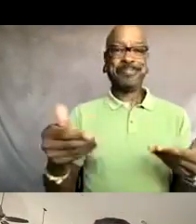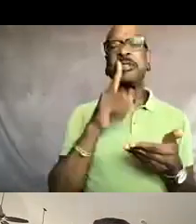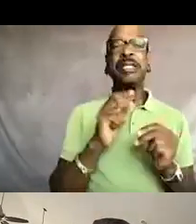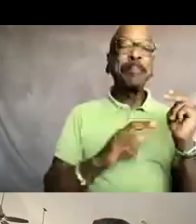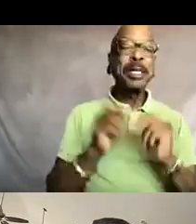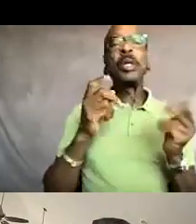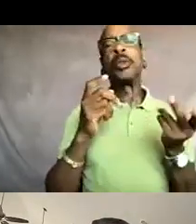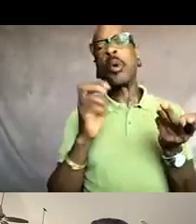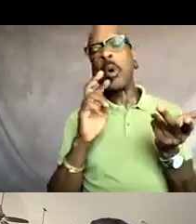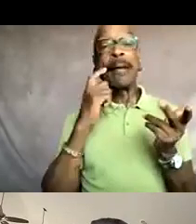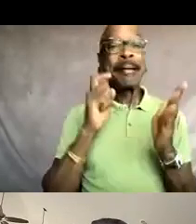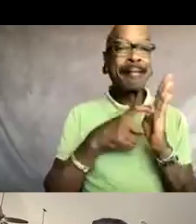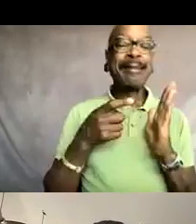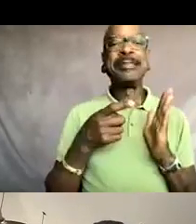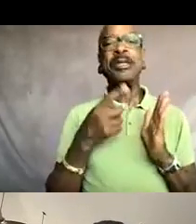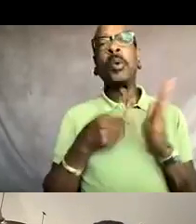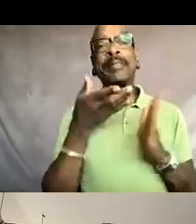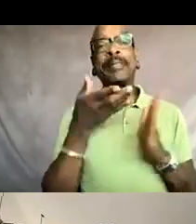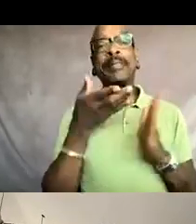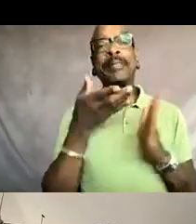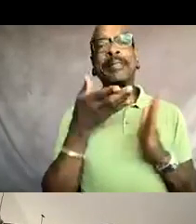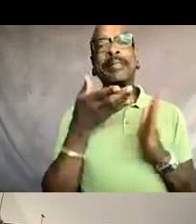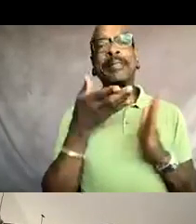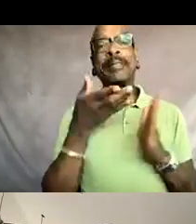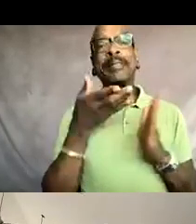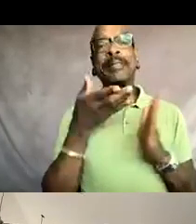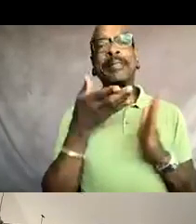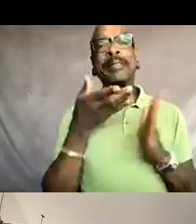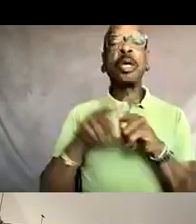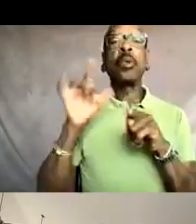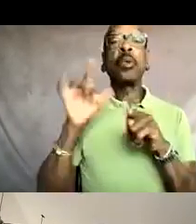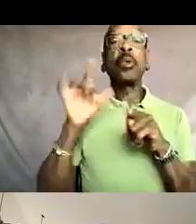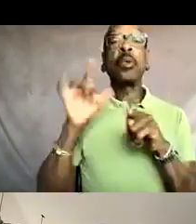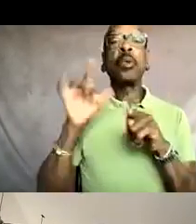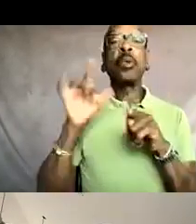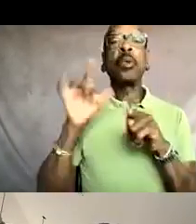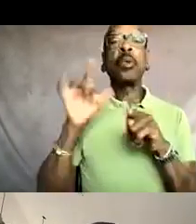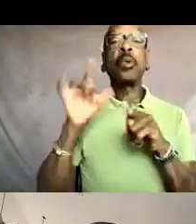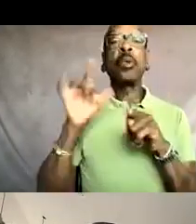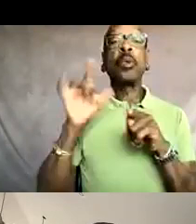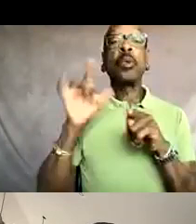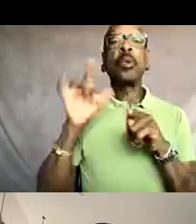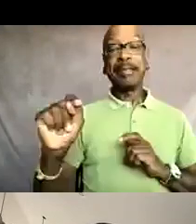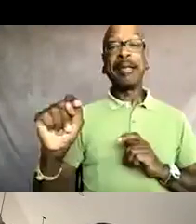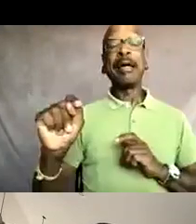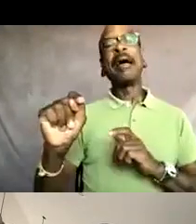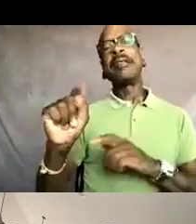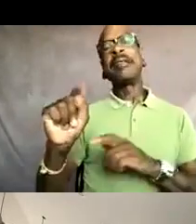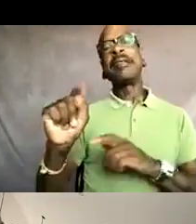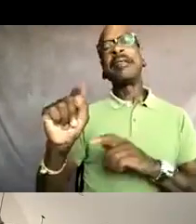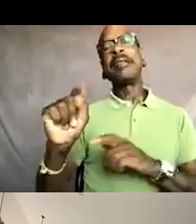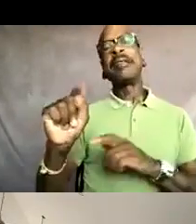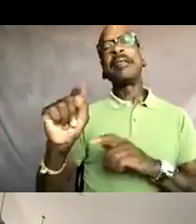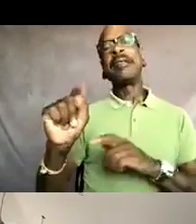And we're also going to post in the chat, and there's a link to it in the slides, a growing list of who's here as people are filling out